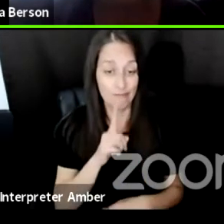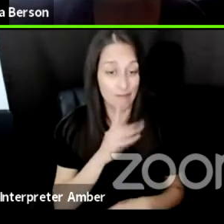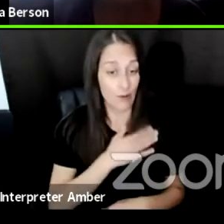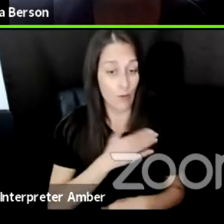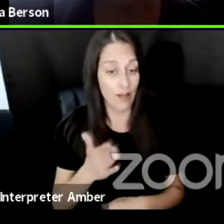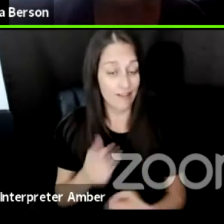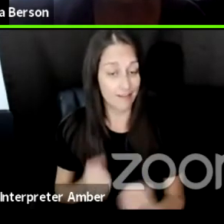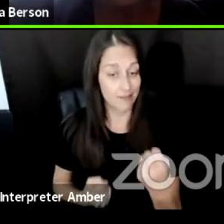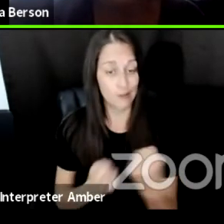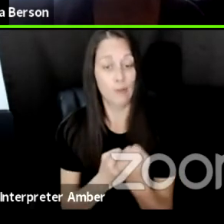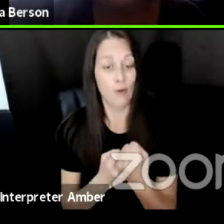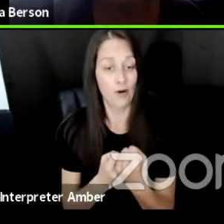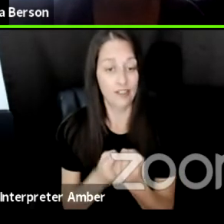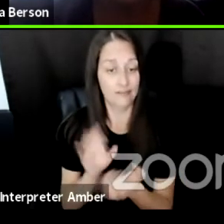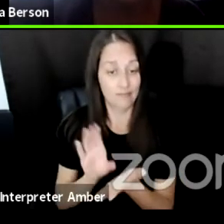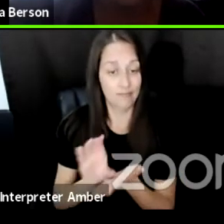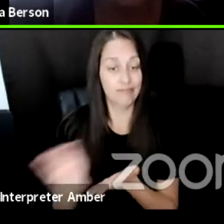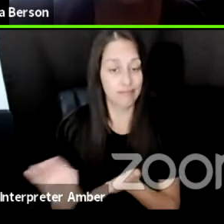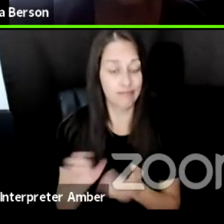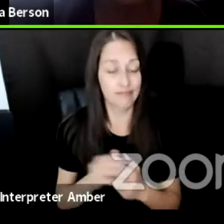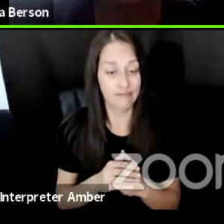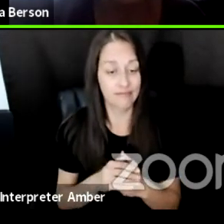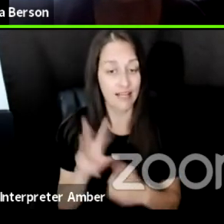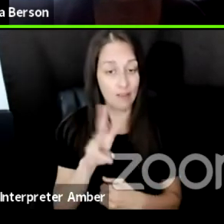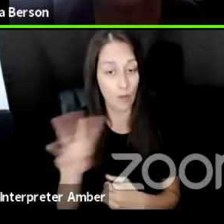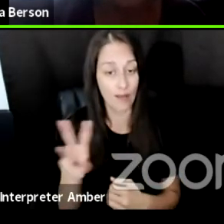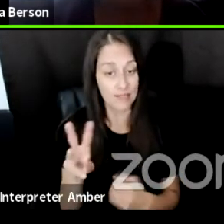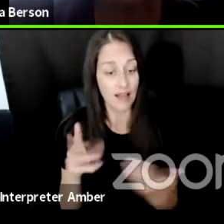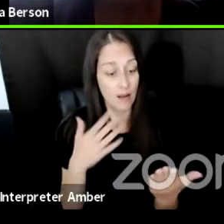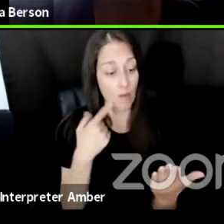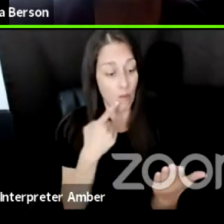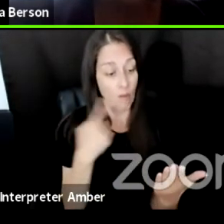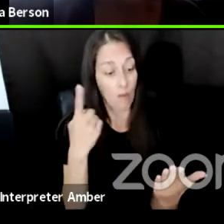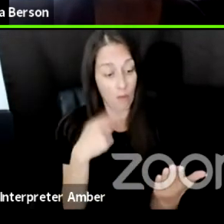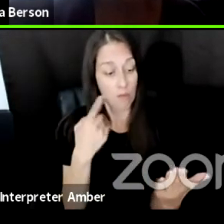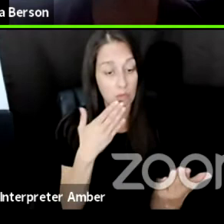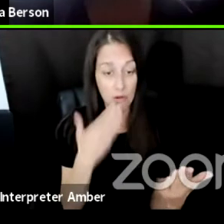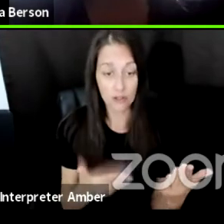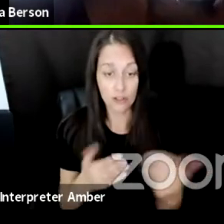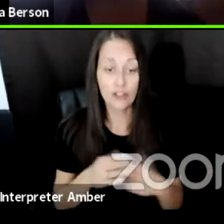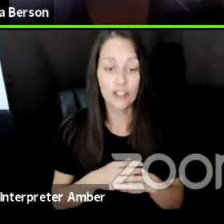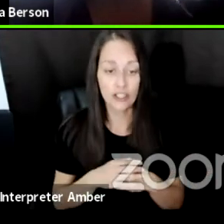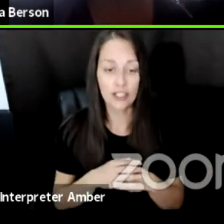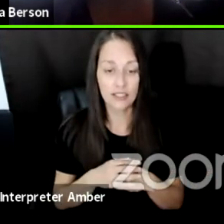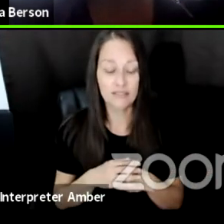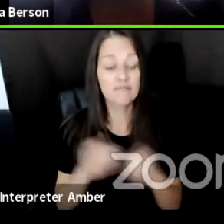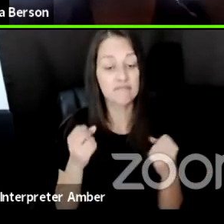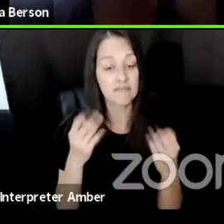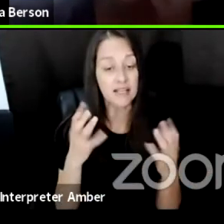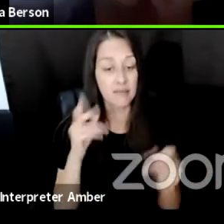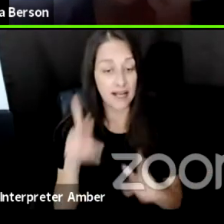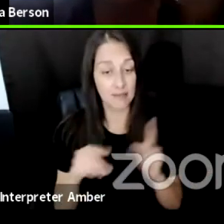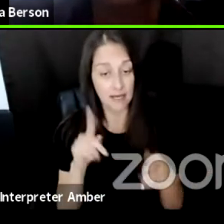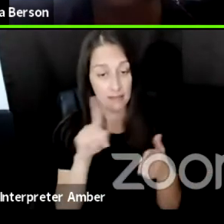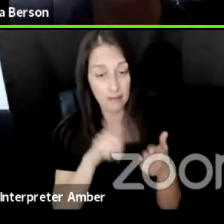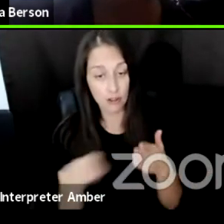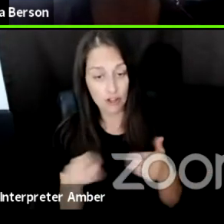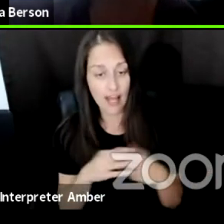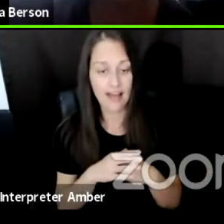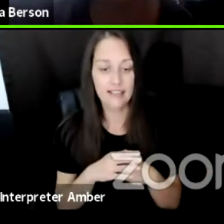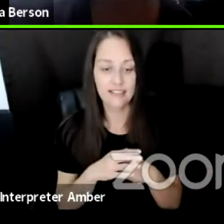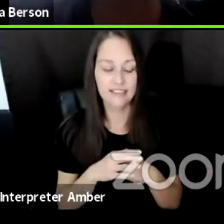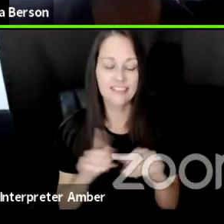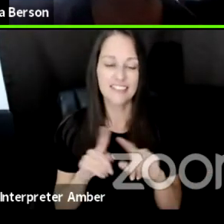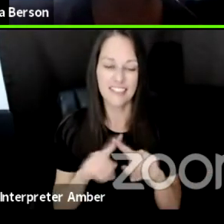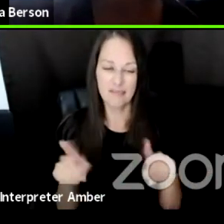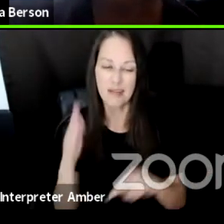make it a really, you know, good looking site that a lot of people consult. The problem with, of course, a lot of blogs,